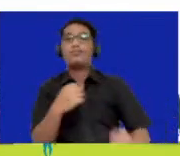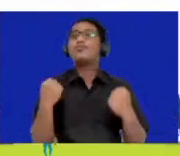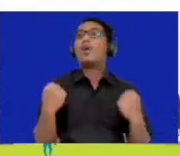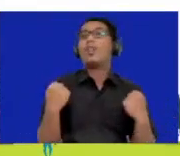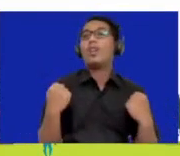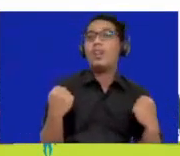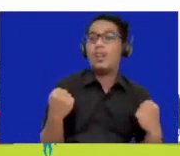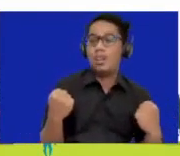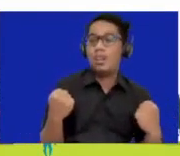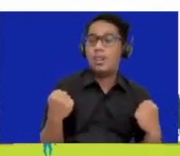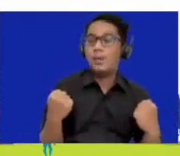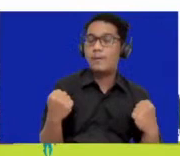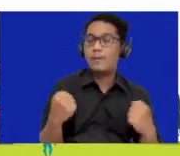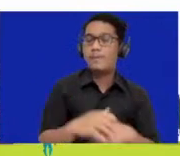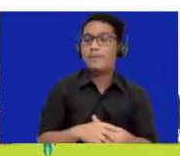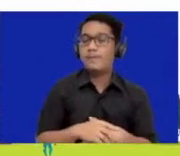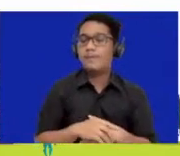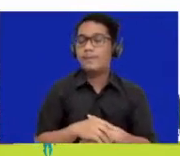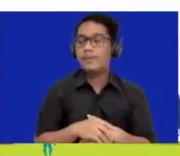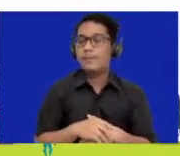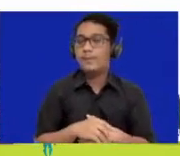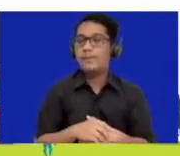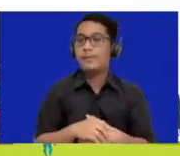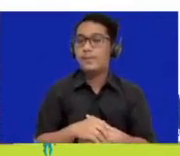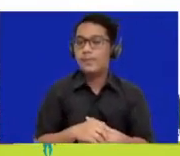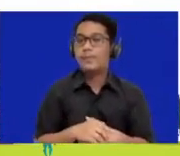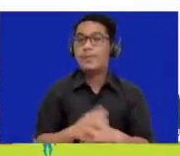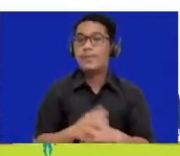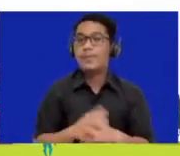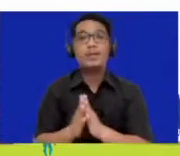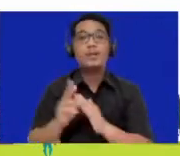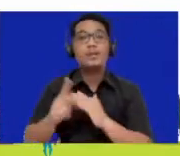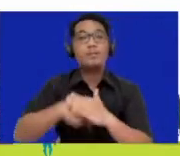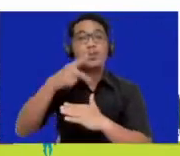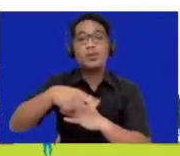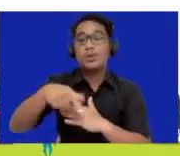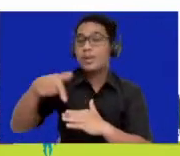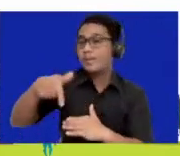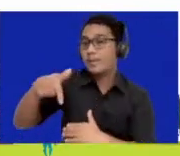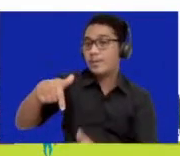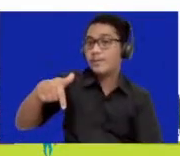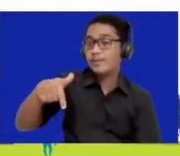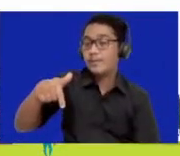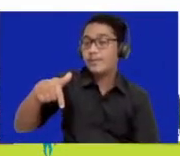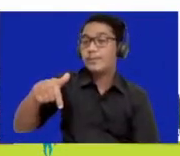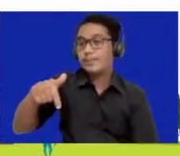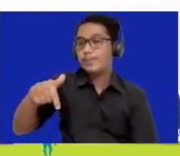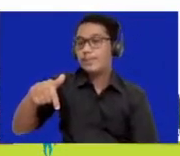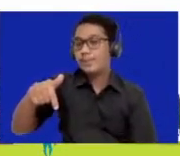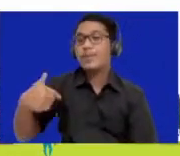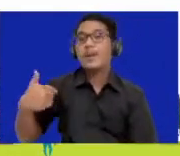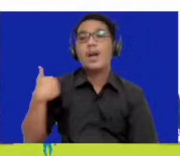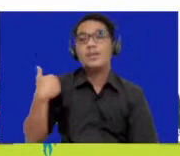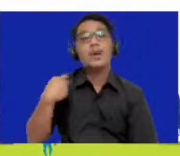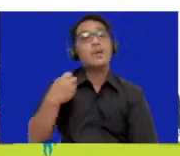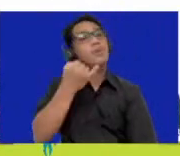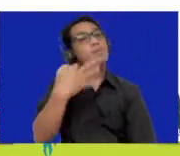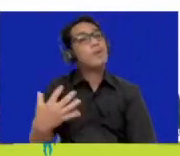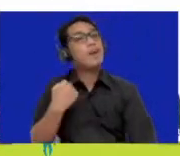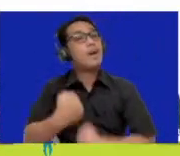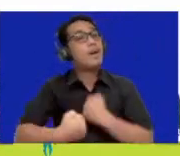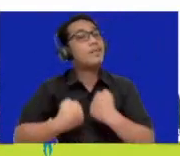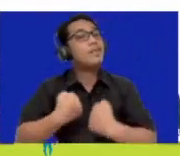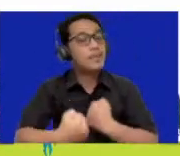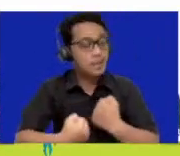positively contributes implementation of disaster risk reduction activities with the support of 2,000 selected youth